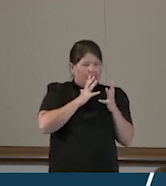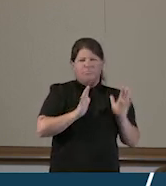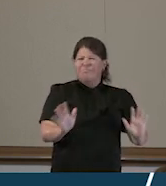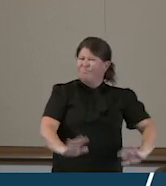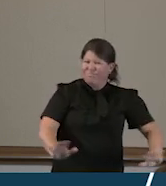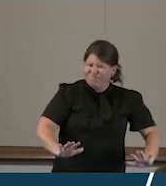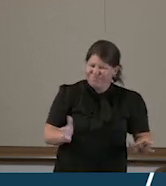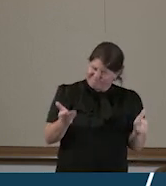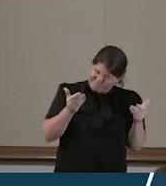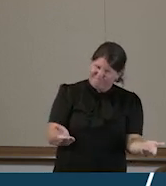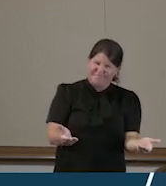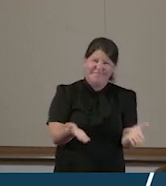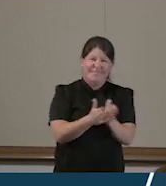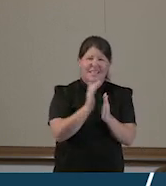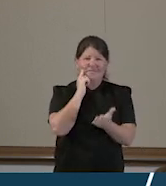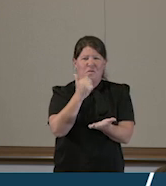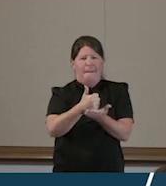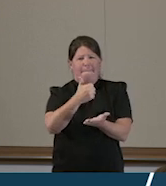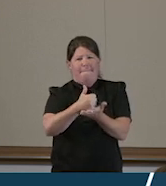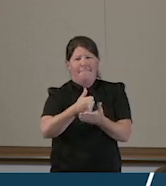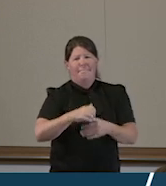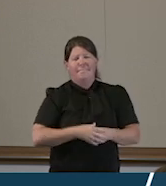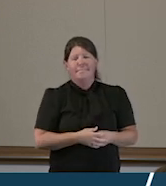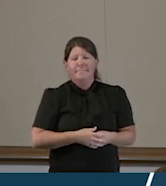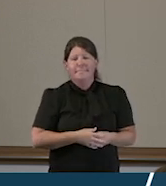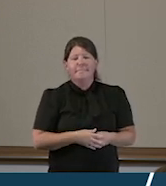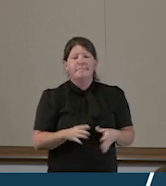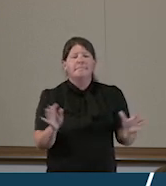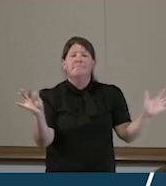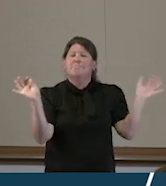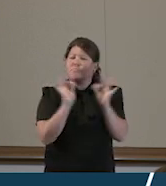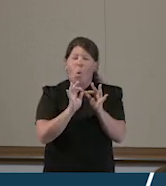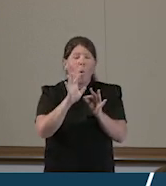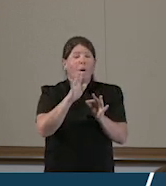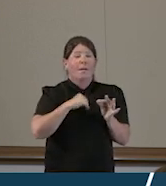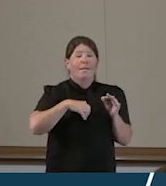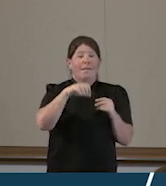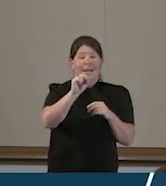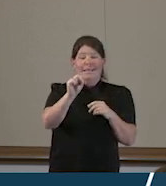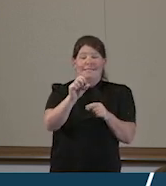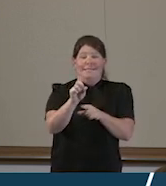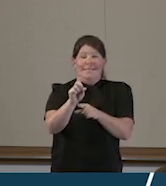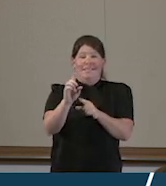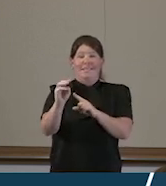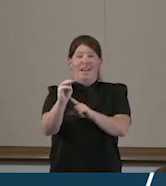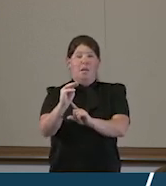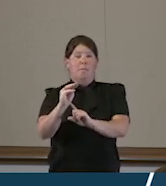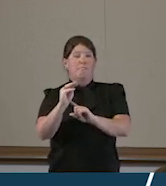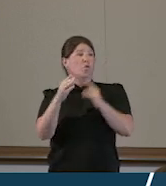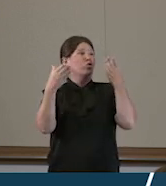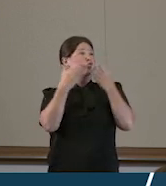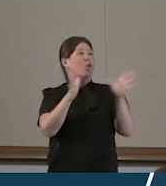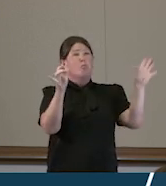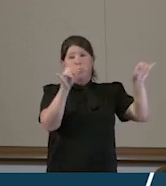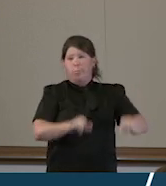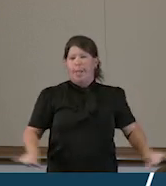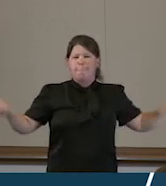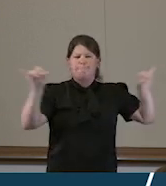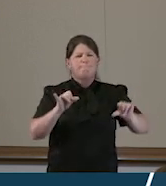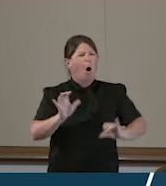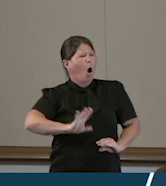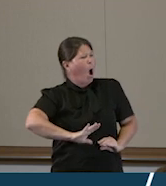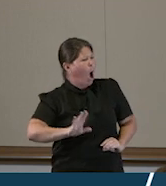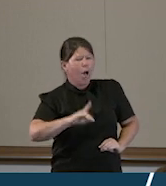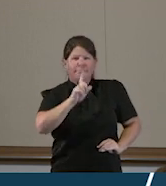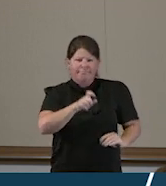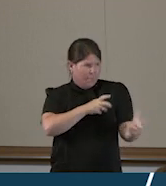And it is vitally important that each SDM agreement is uniquely tailored to the